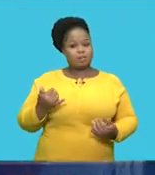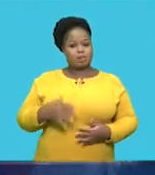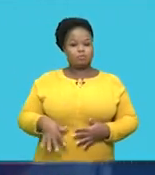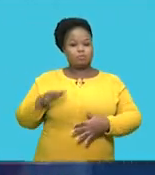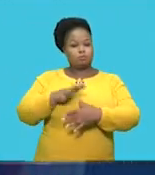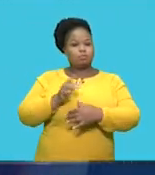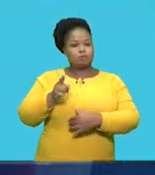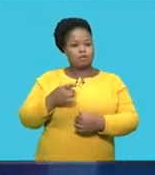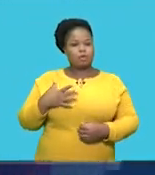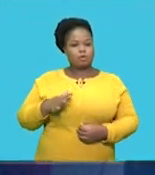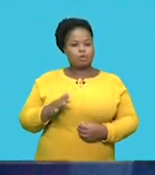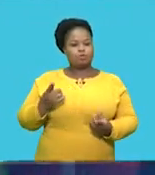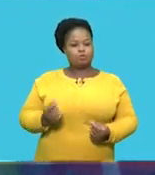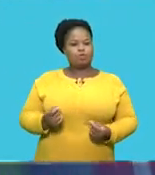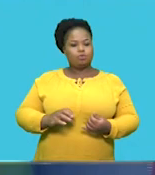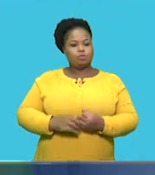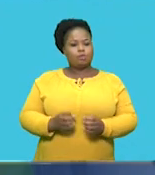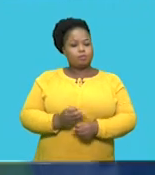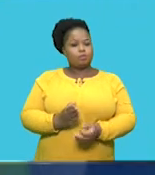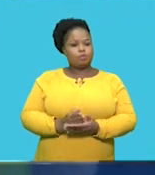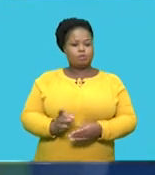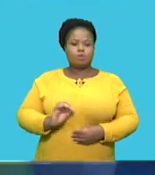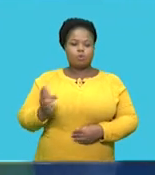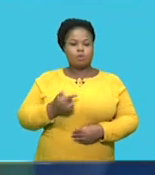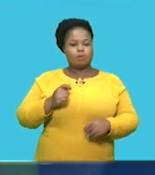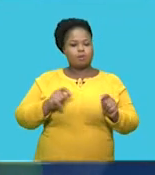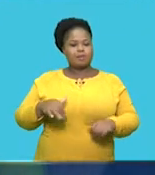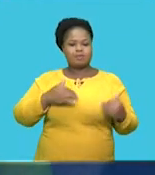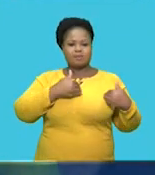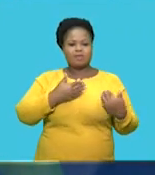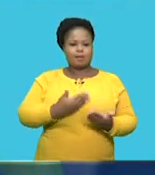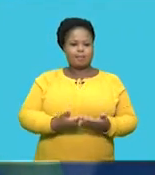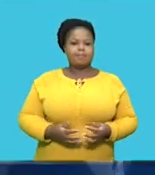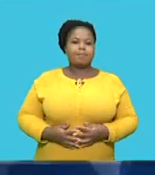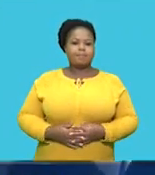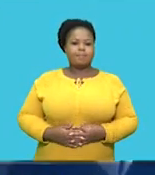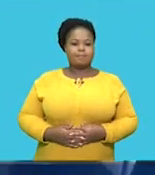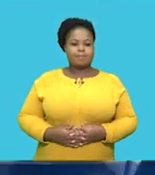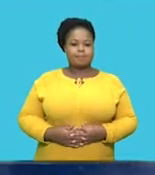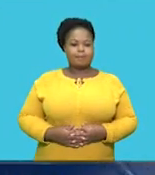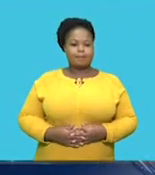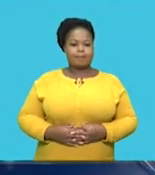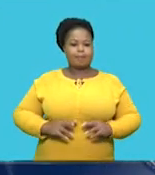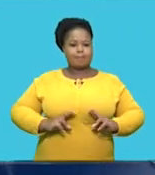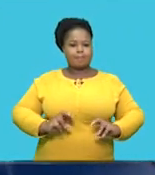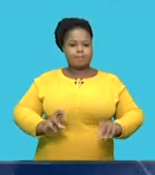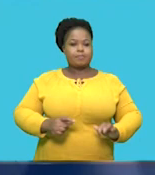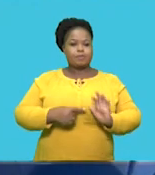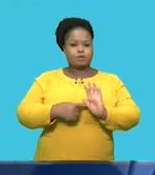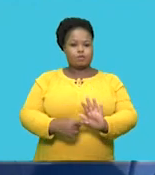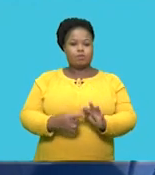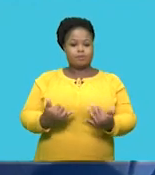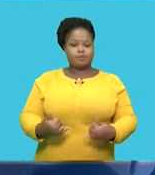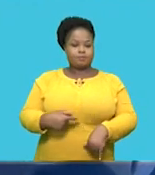le lebeletse go sibili dikotsi kapa gona go tlhokagala ga basebedisi ba mebila. Research has showed us that during